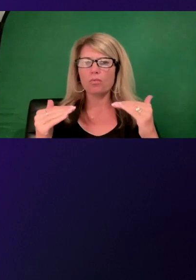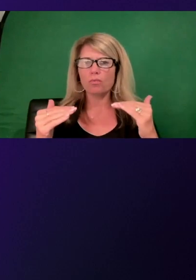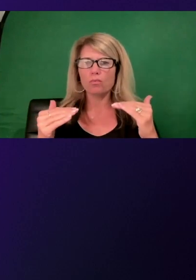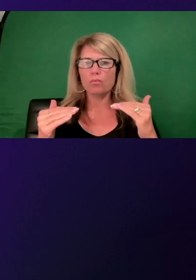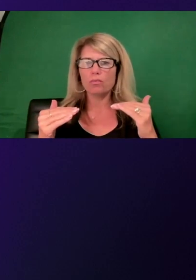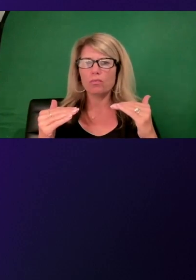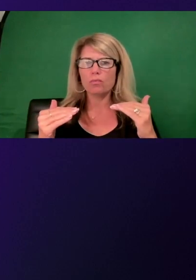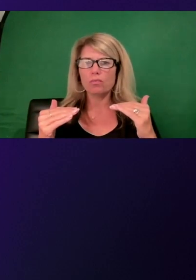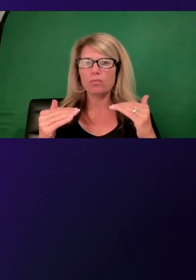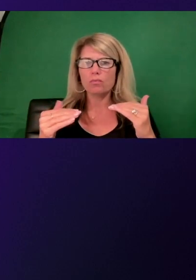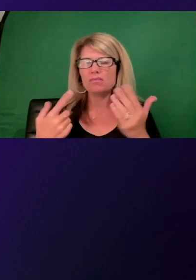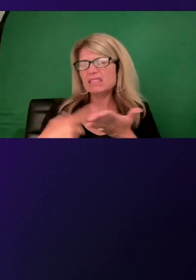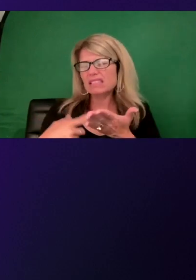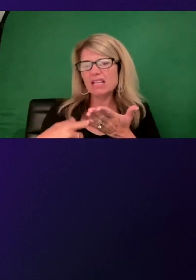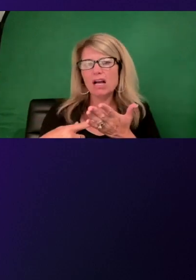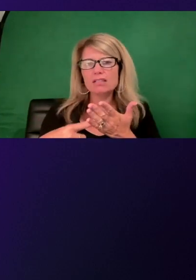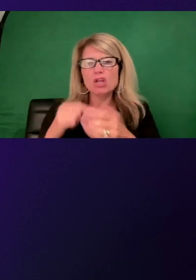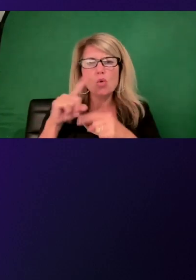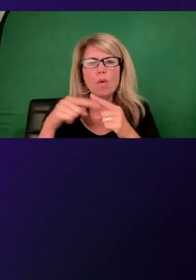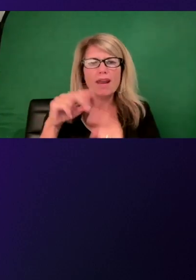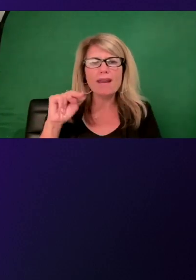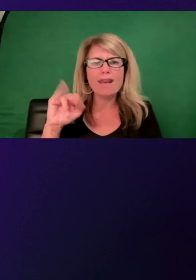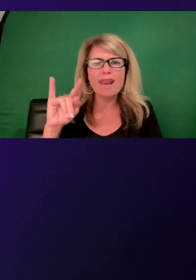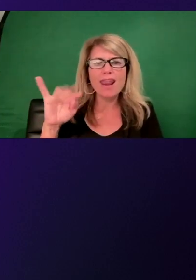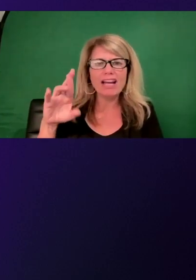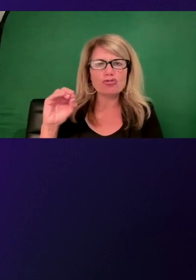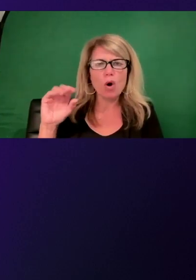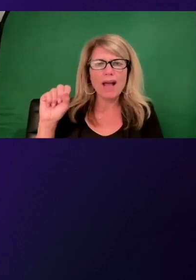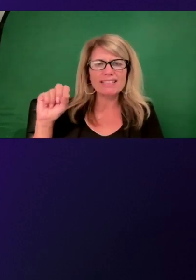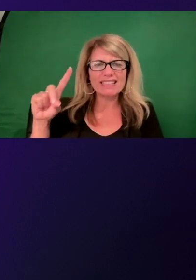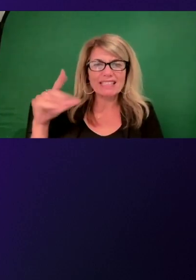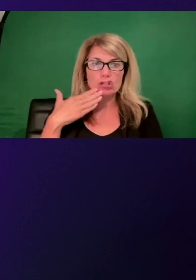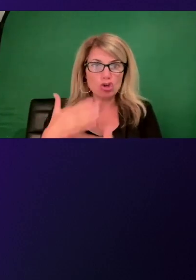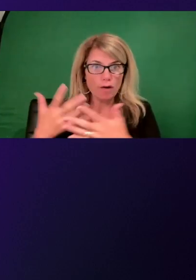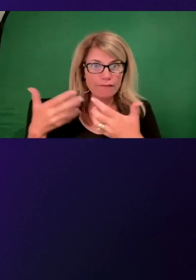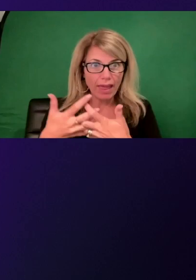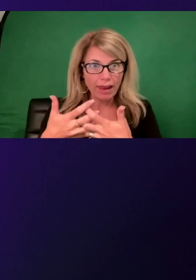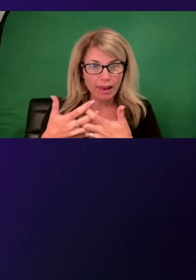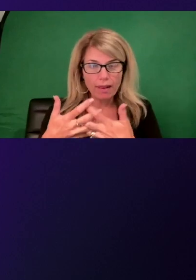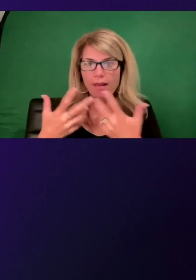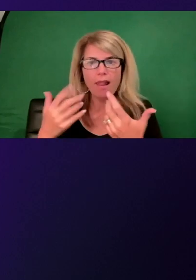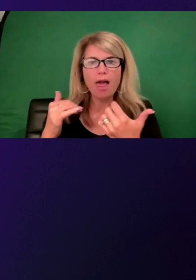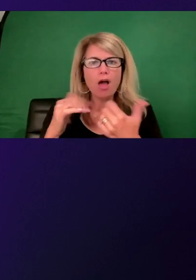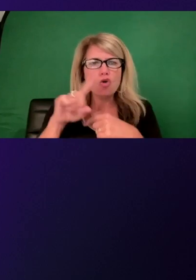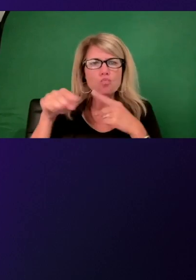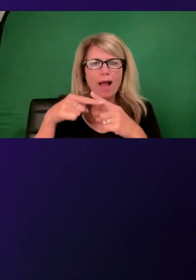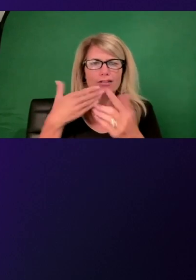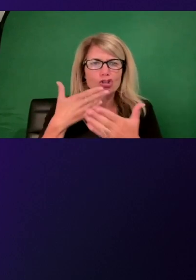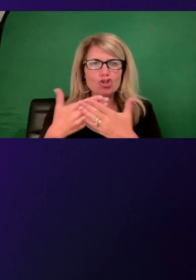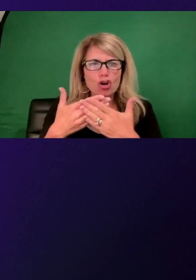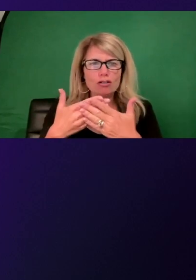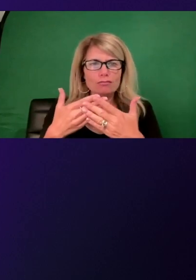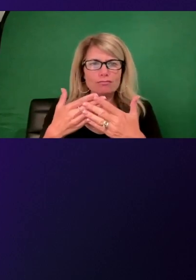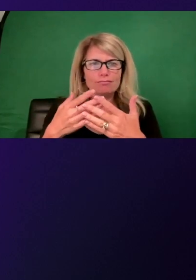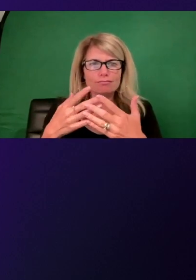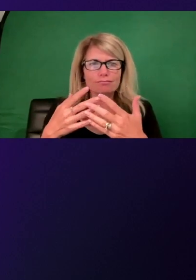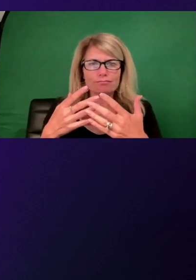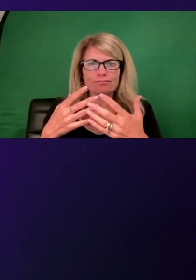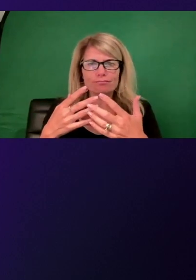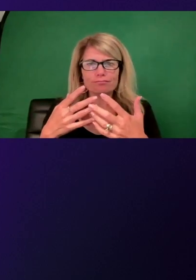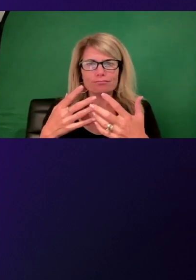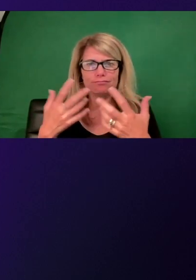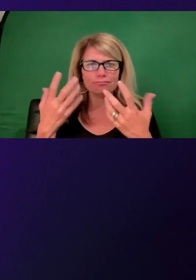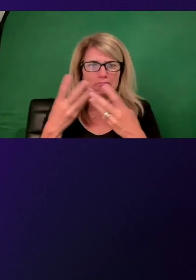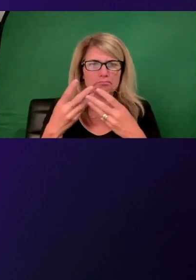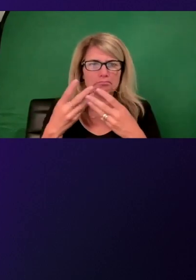about when Nitro SSDs are a good fit and how to make that the right choice. We have a brief slide here that we're not gonna talk